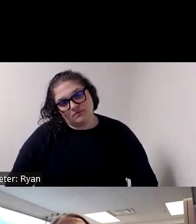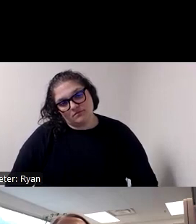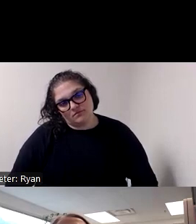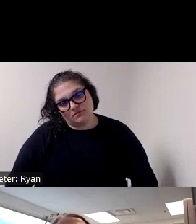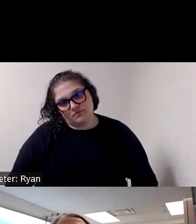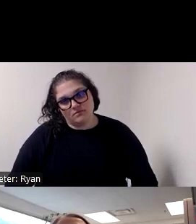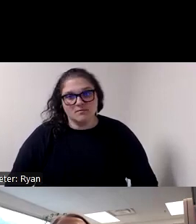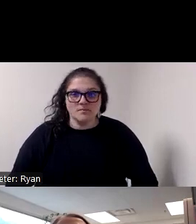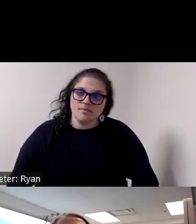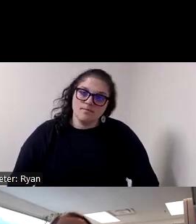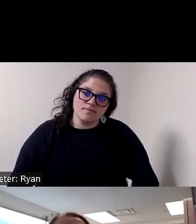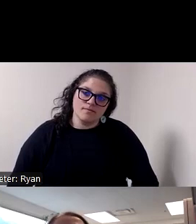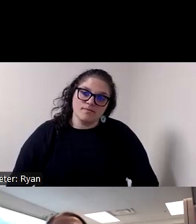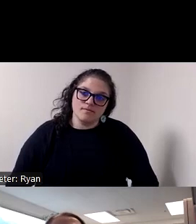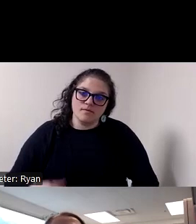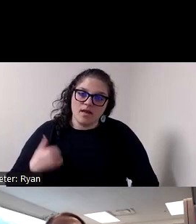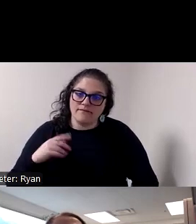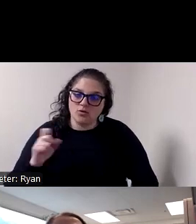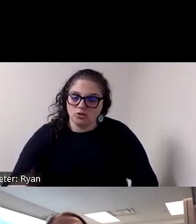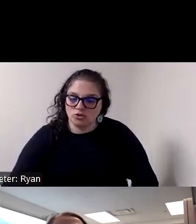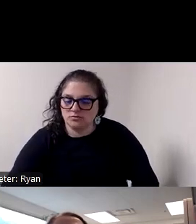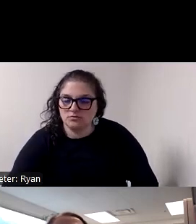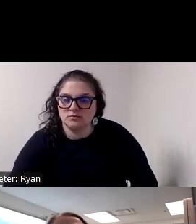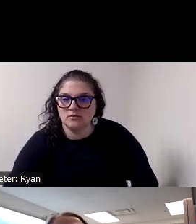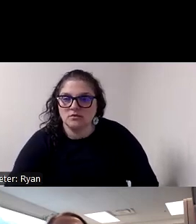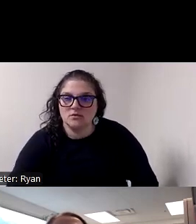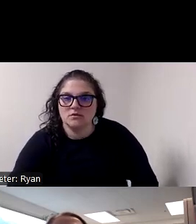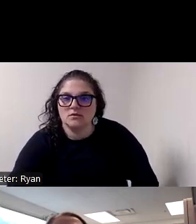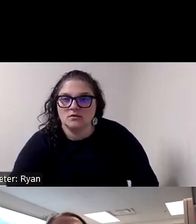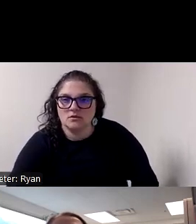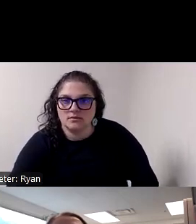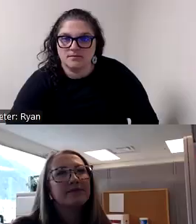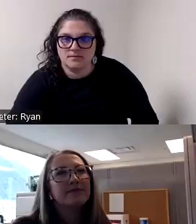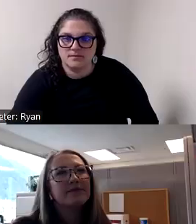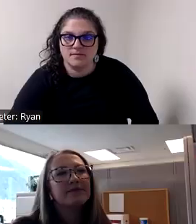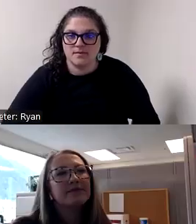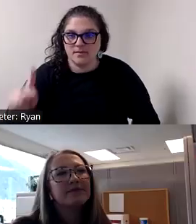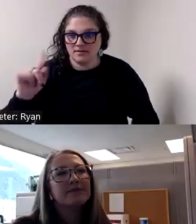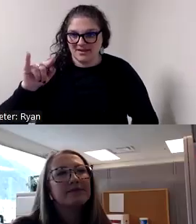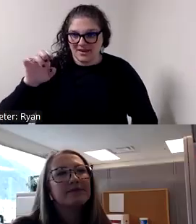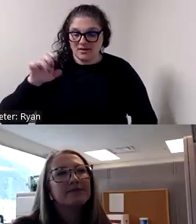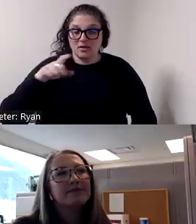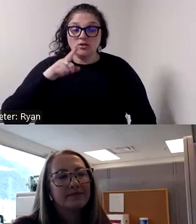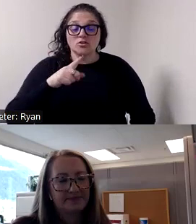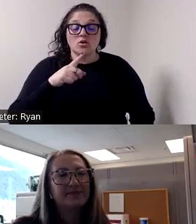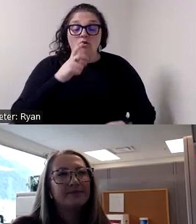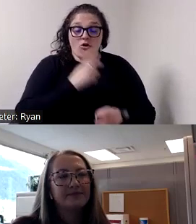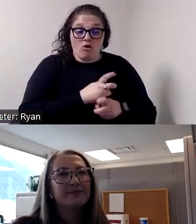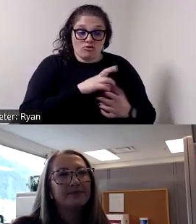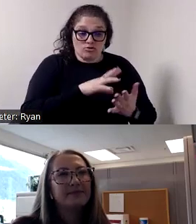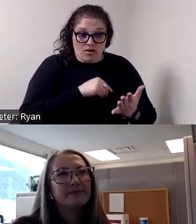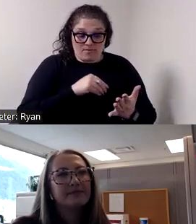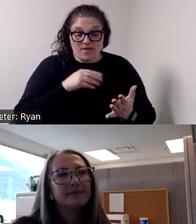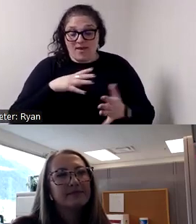I had a question. Sure. With the hard copy, you said that there's that one and the leave slip. Is